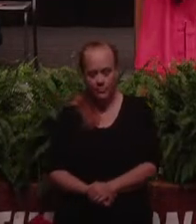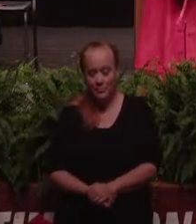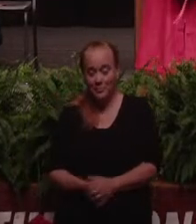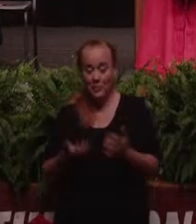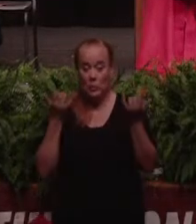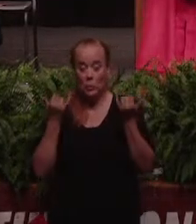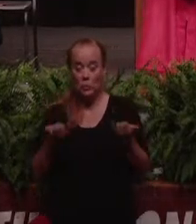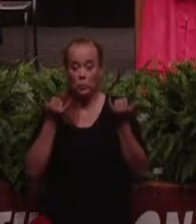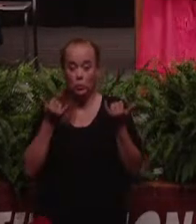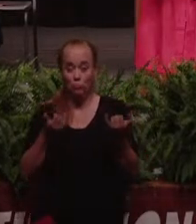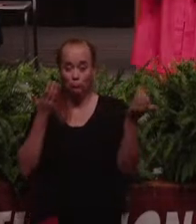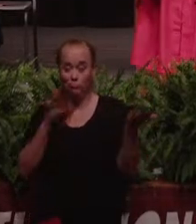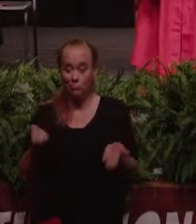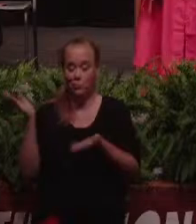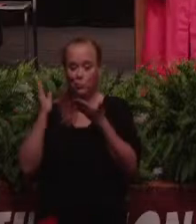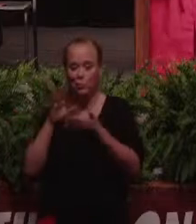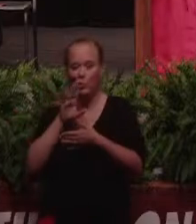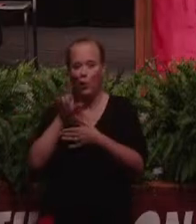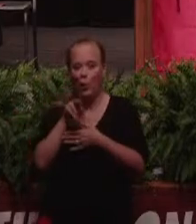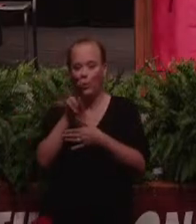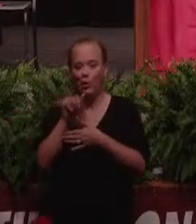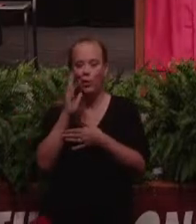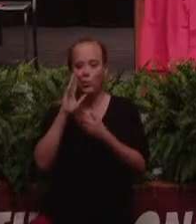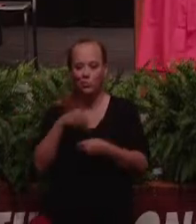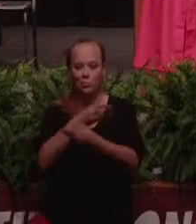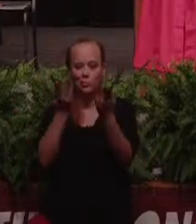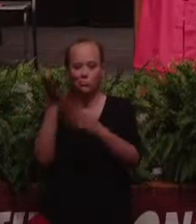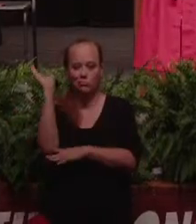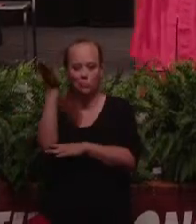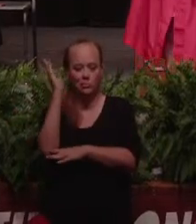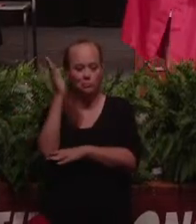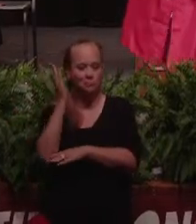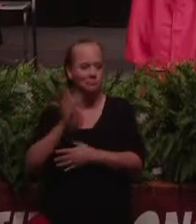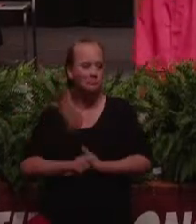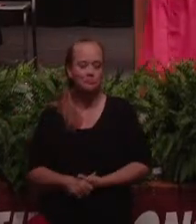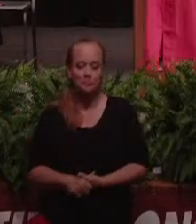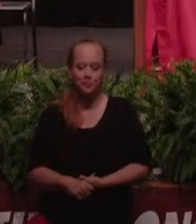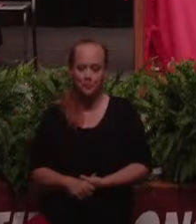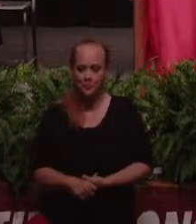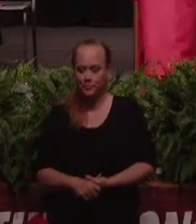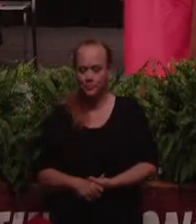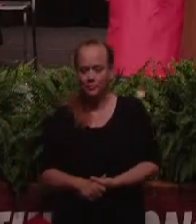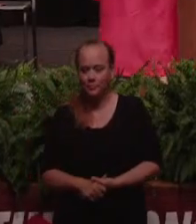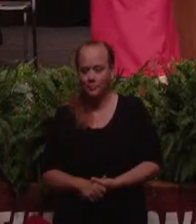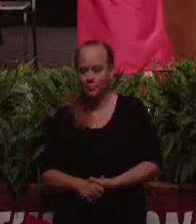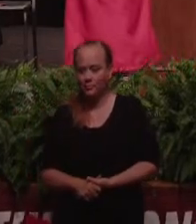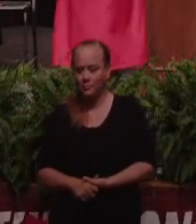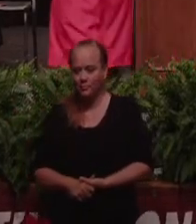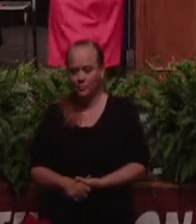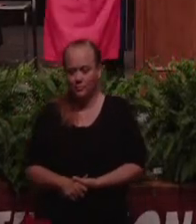At this time, Ms. Stacy J. Luna will deliver the valedictorian address.